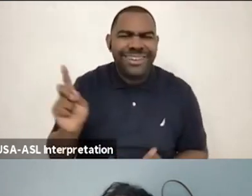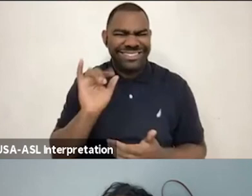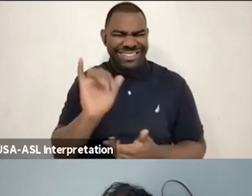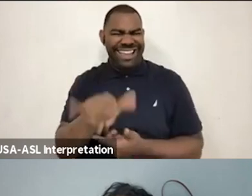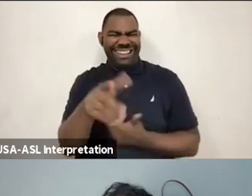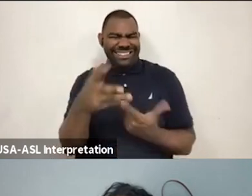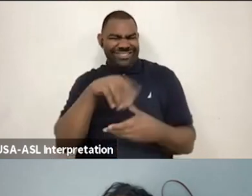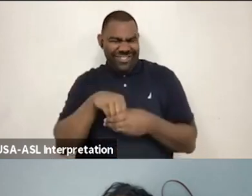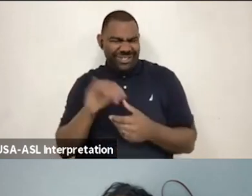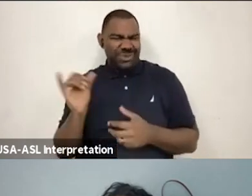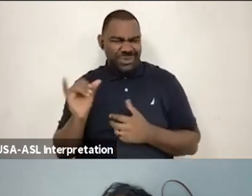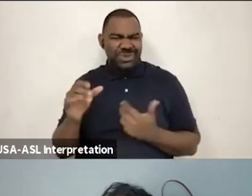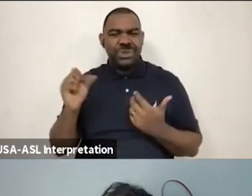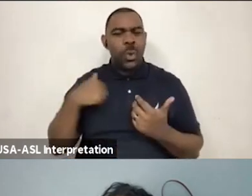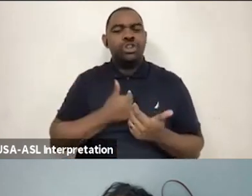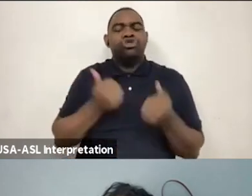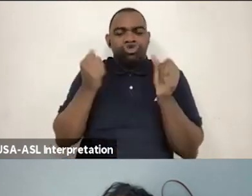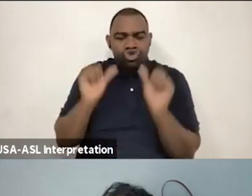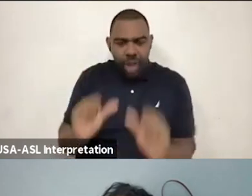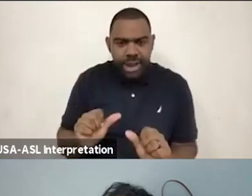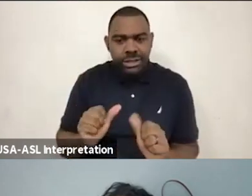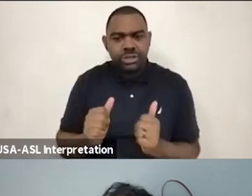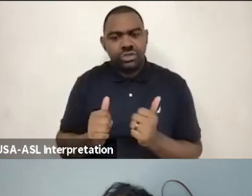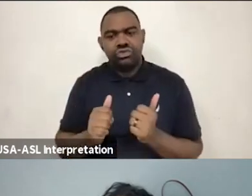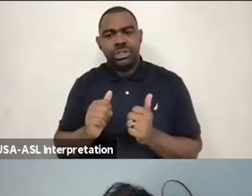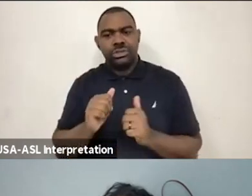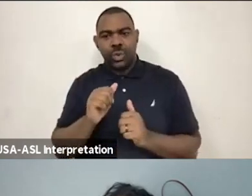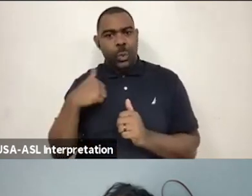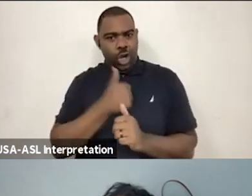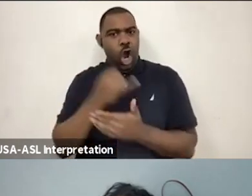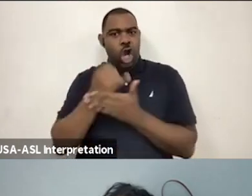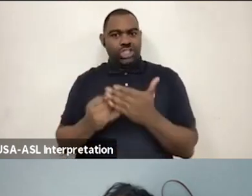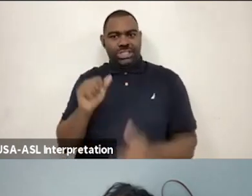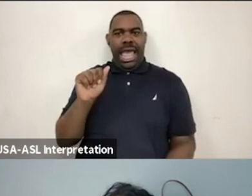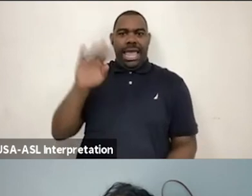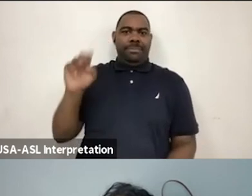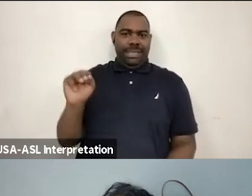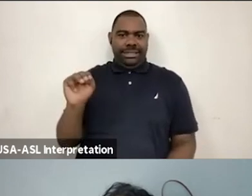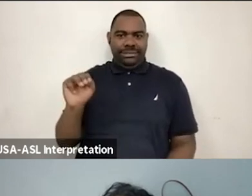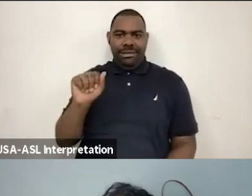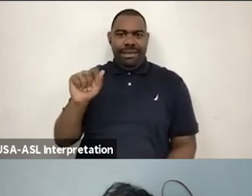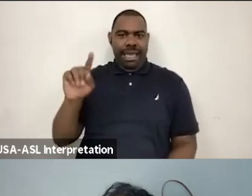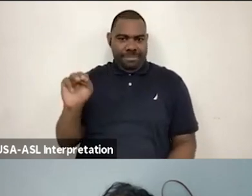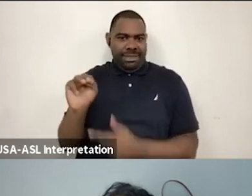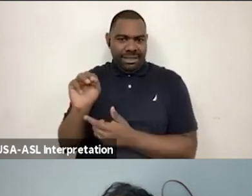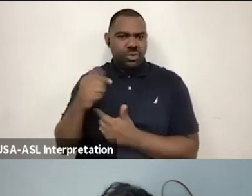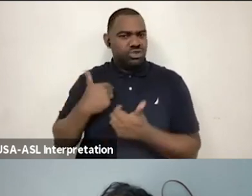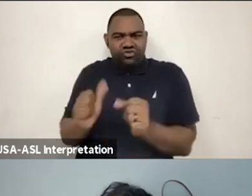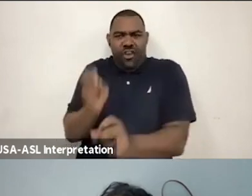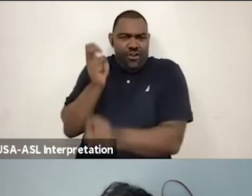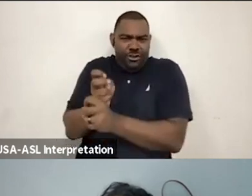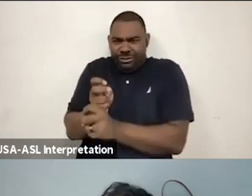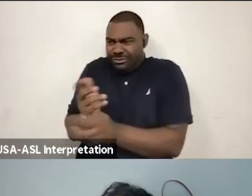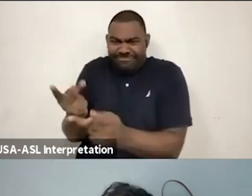out and things like that. So we're trying to, we're an arts administration. We're